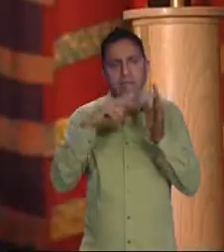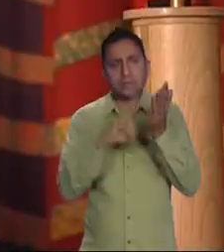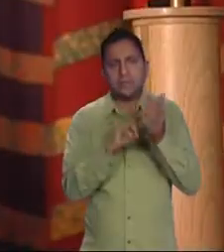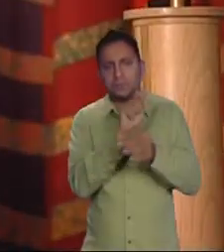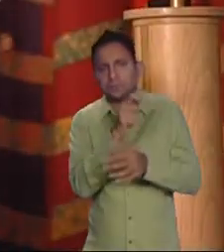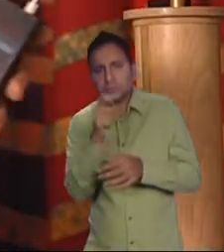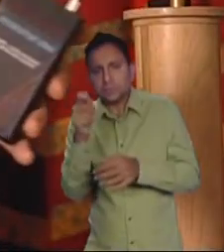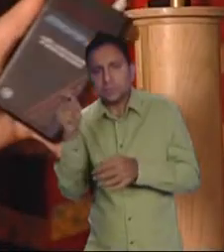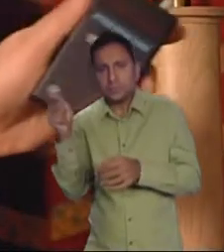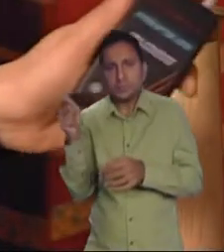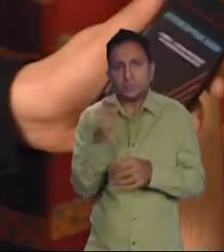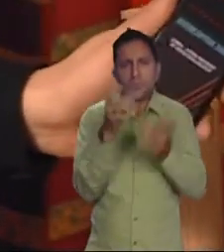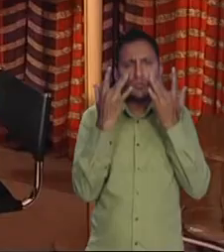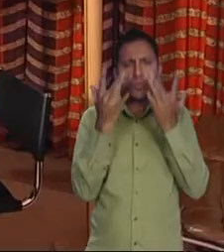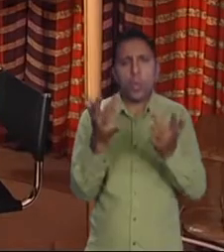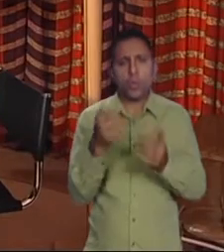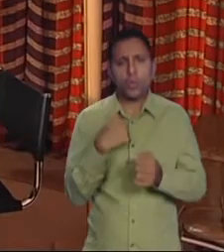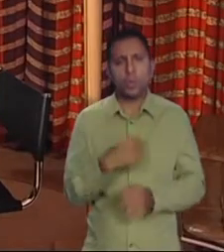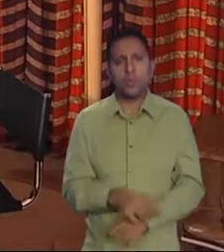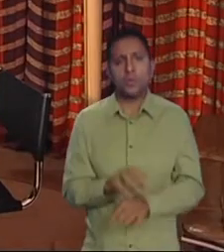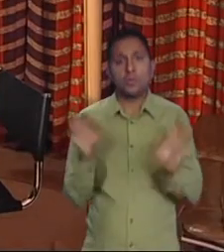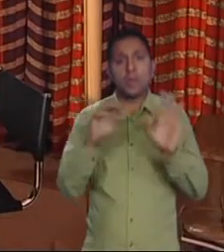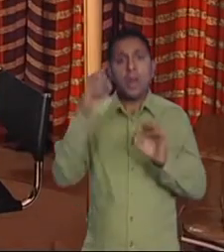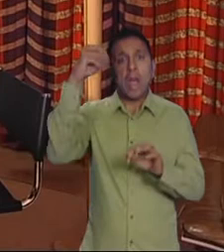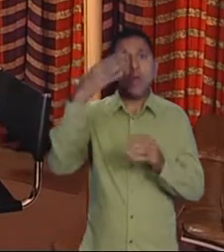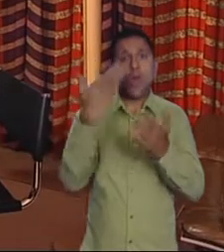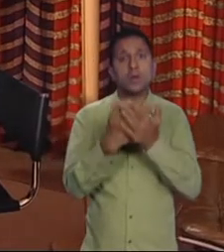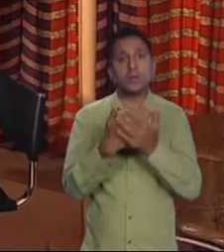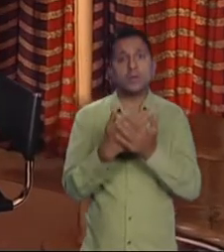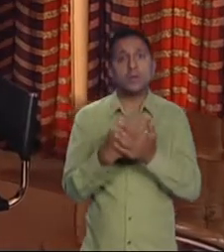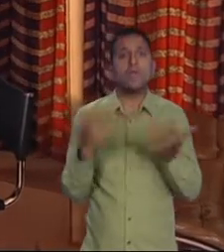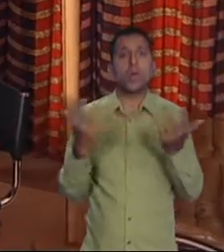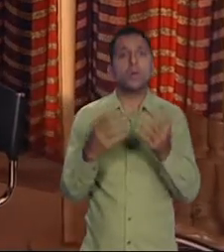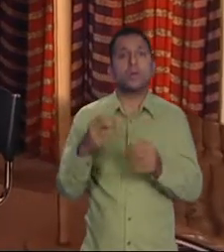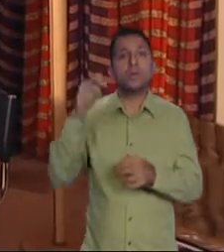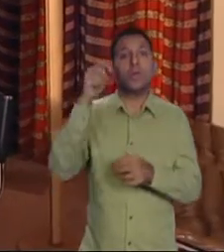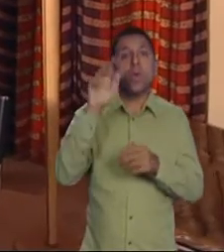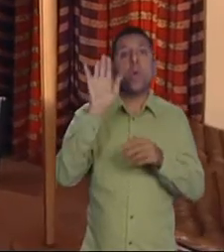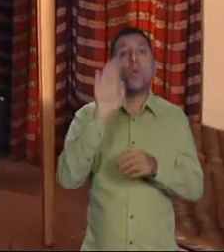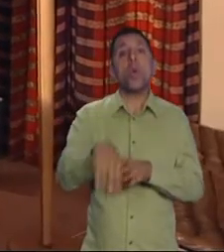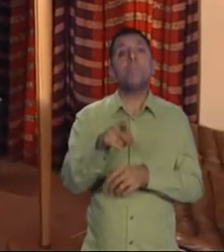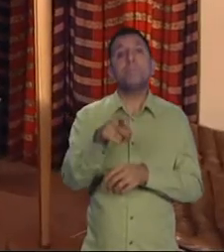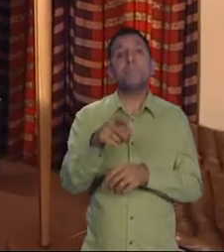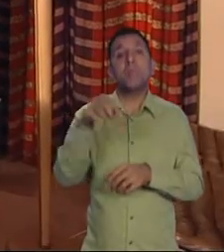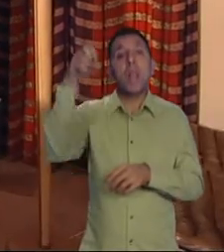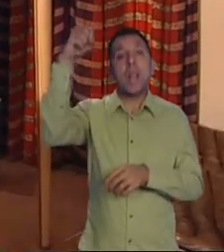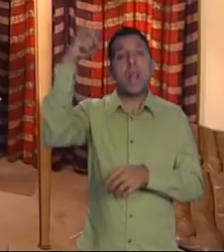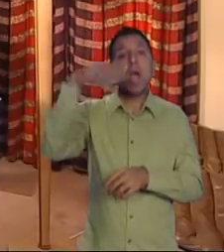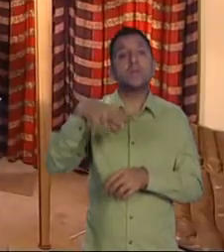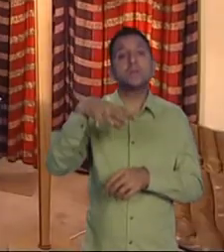show you. None of the lights come on. But if, of course, you come home and turn on your light to power up the